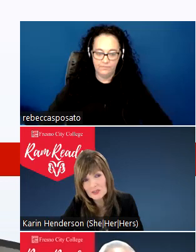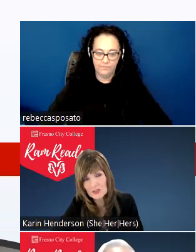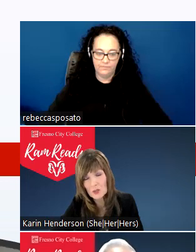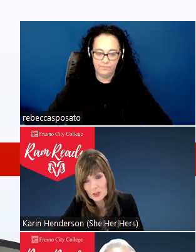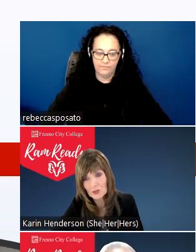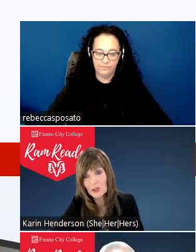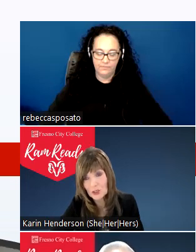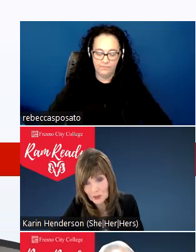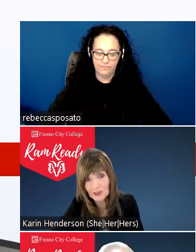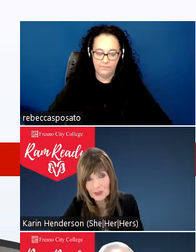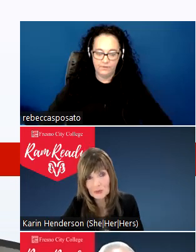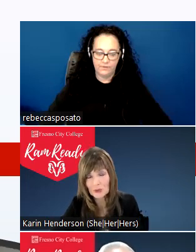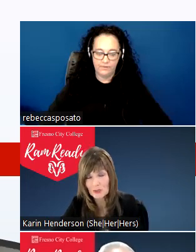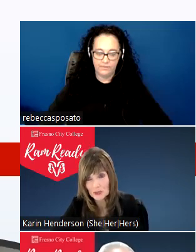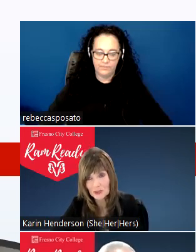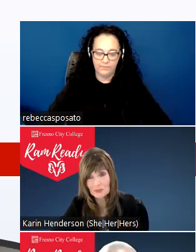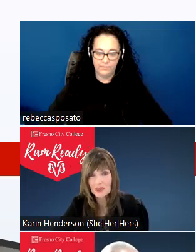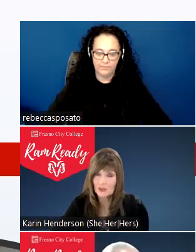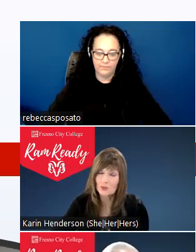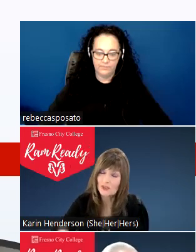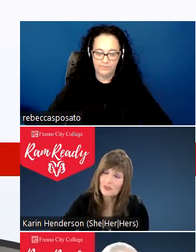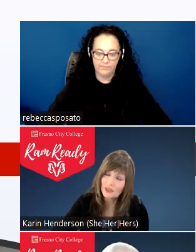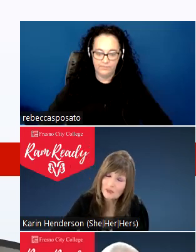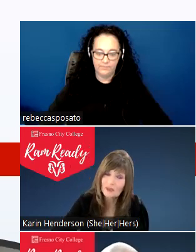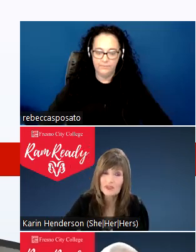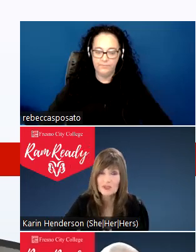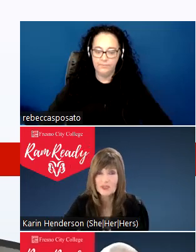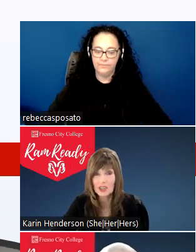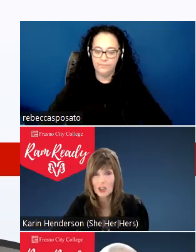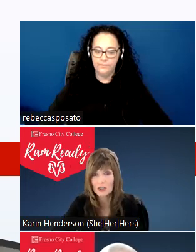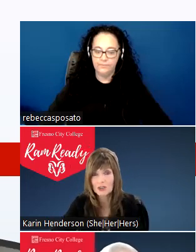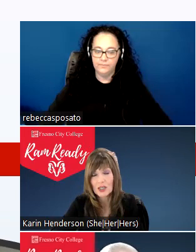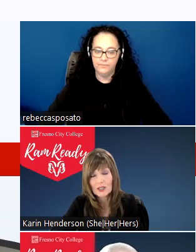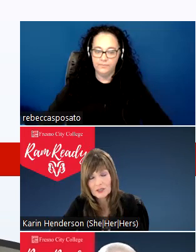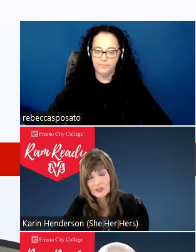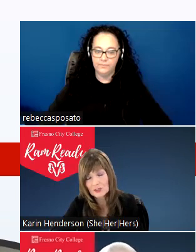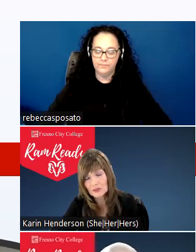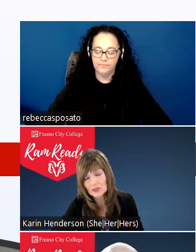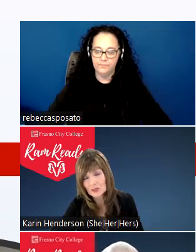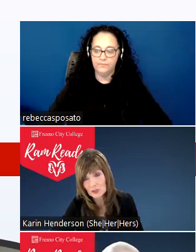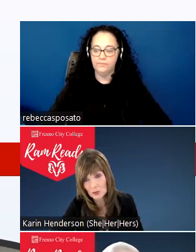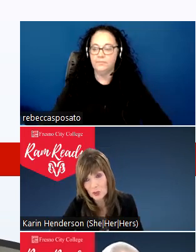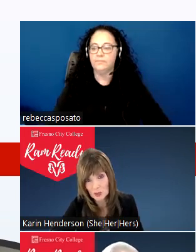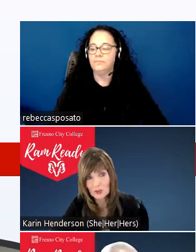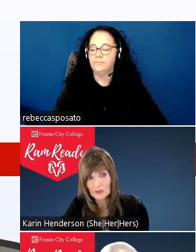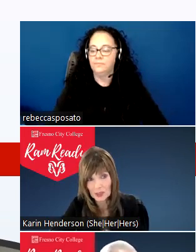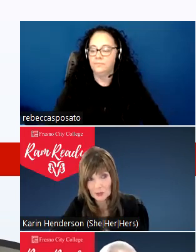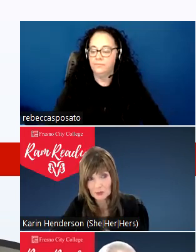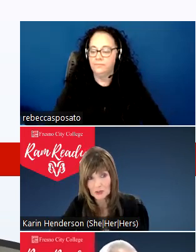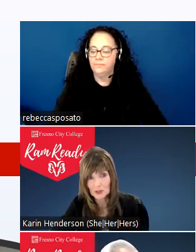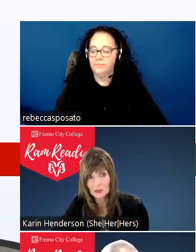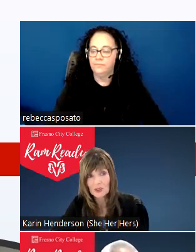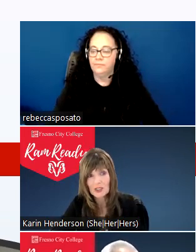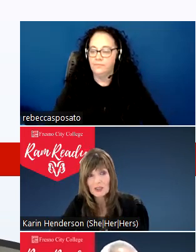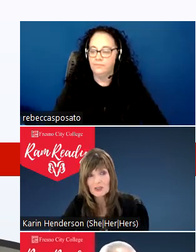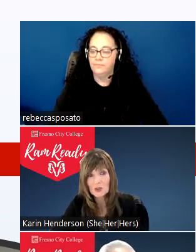advantage of this while you're a currently enrolled student, because once you leave Fresno City College, these services are no longer available